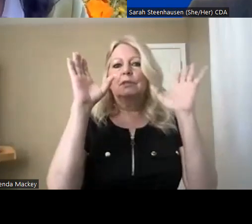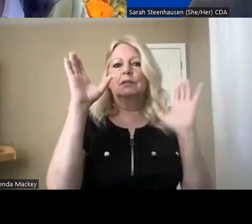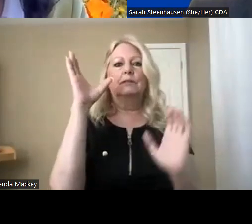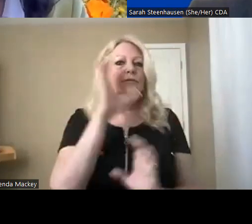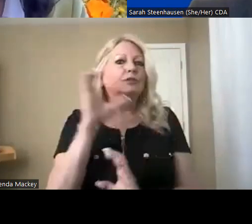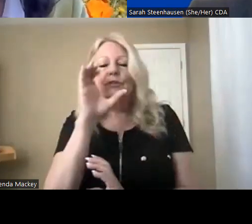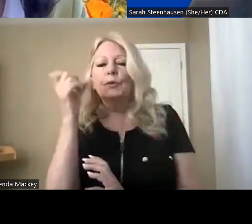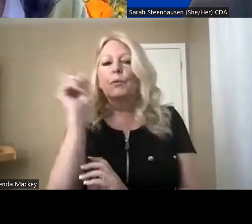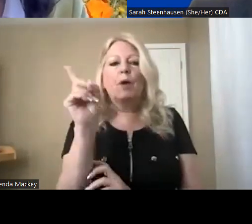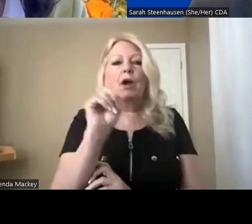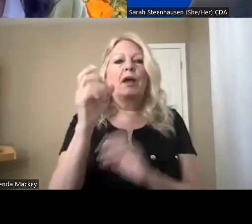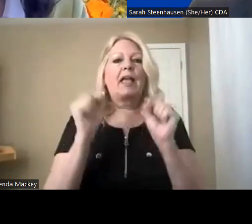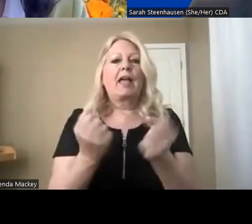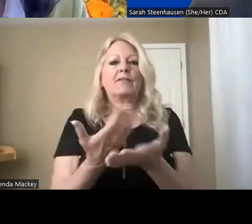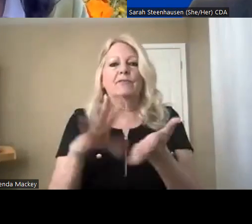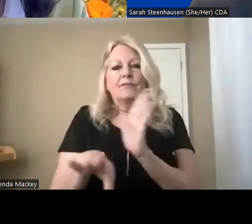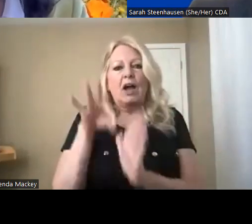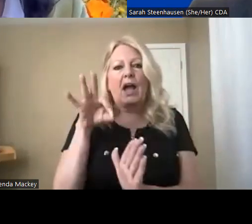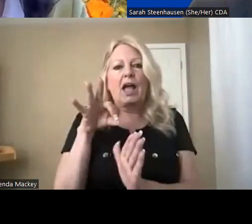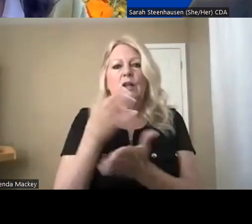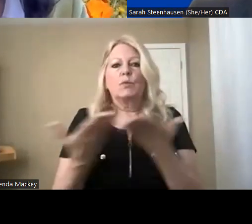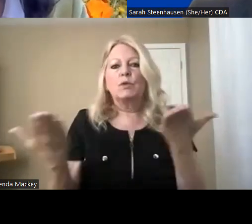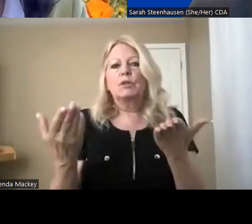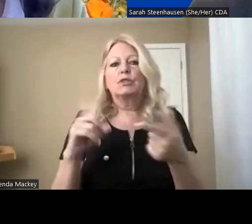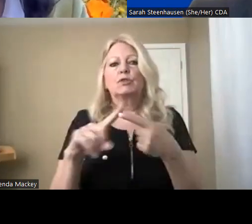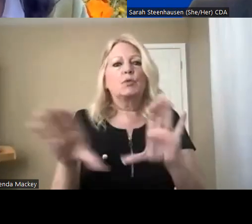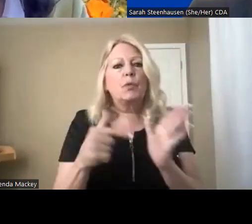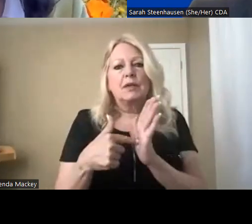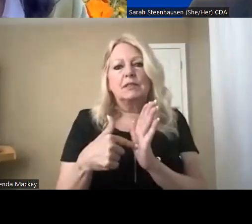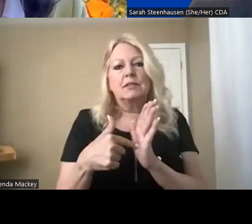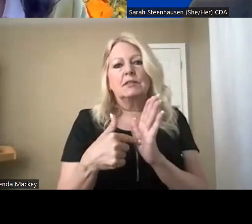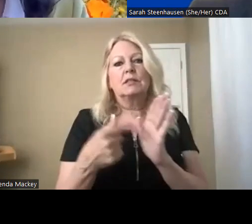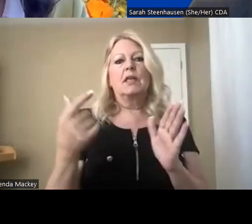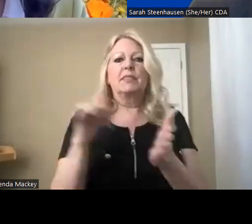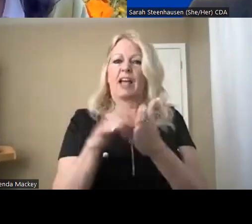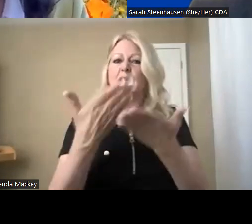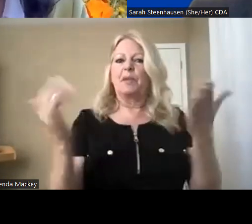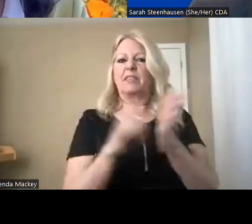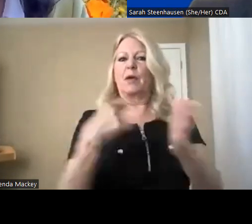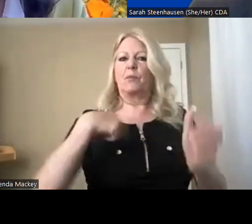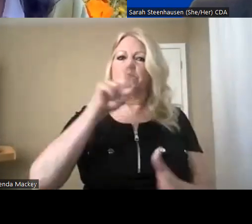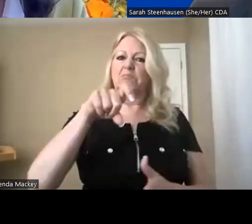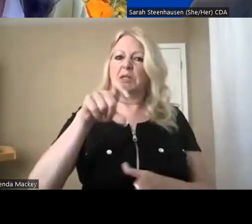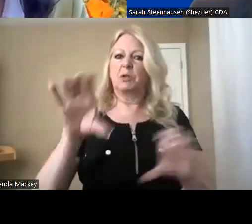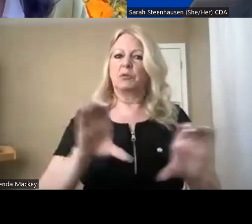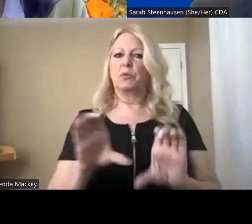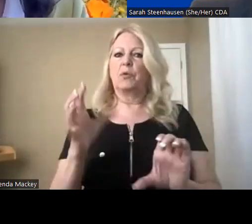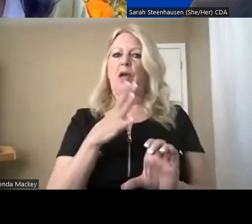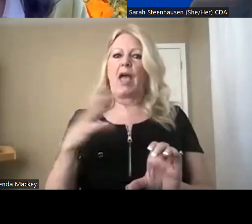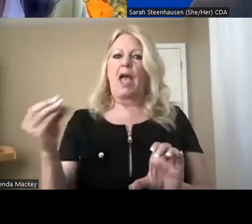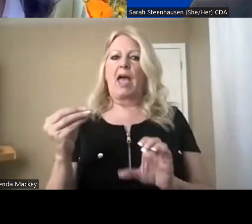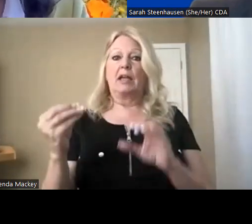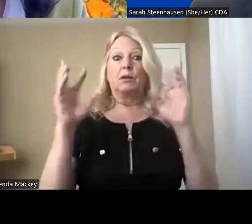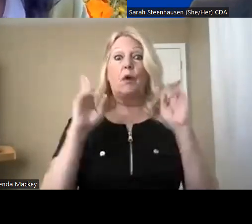find resources to do this, because that's something we will need to do. And we're hopeful that, given